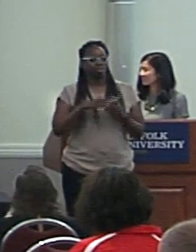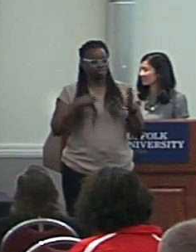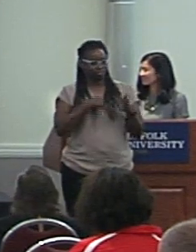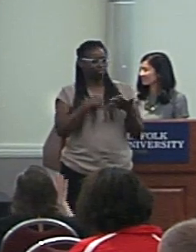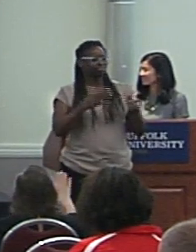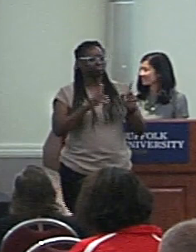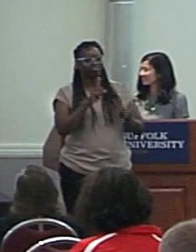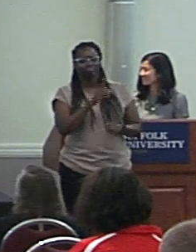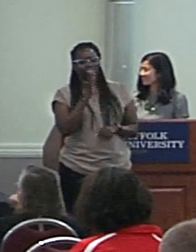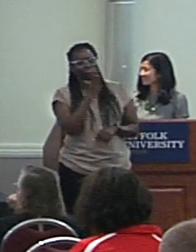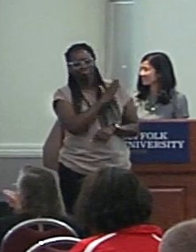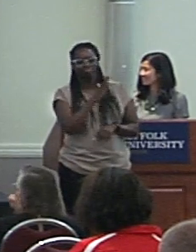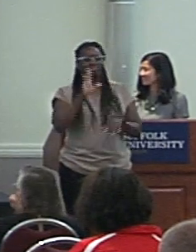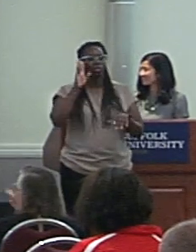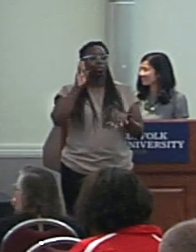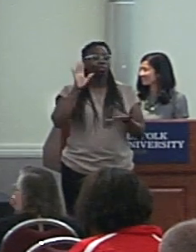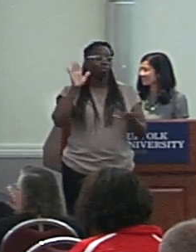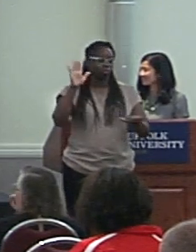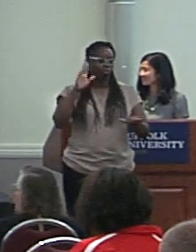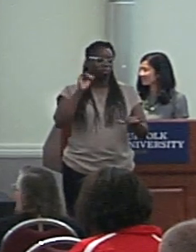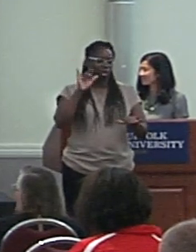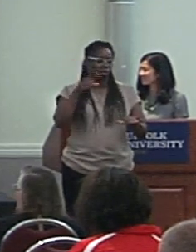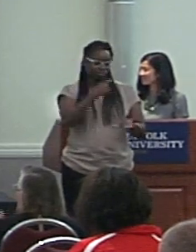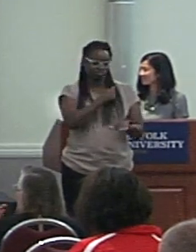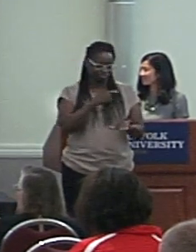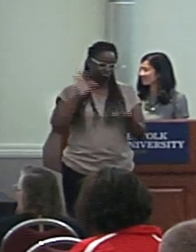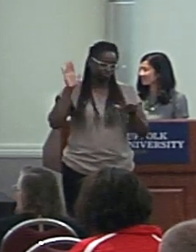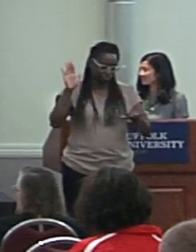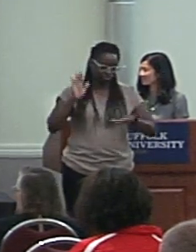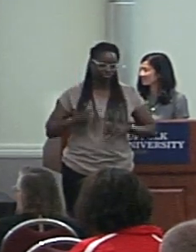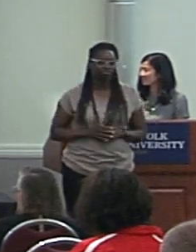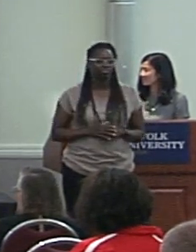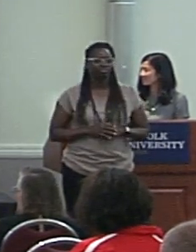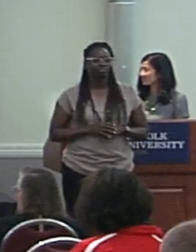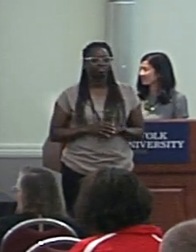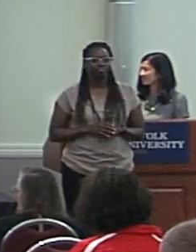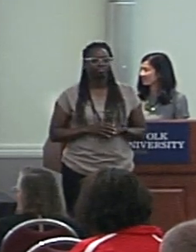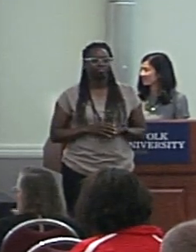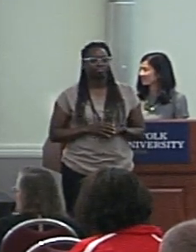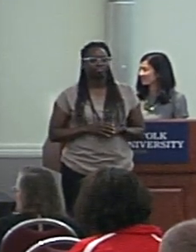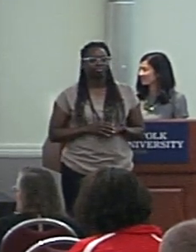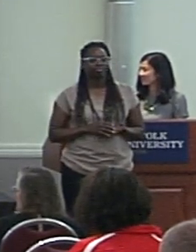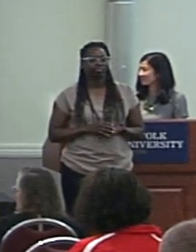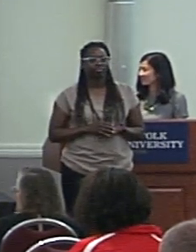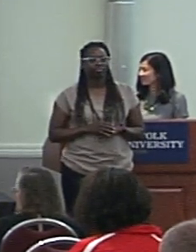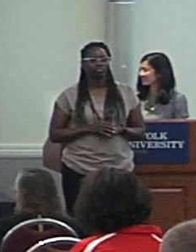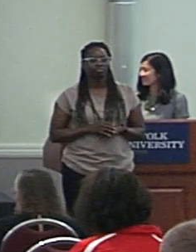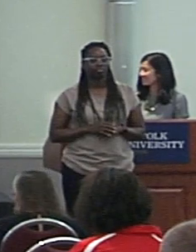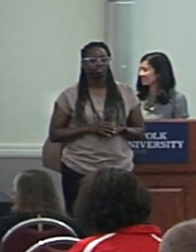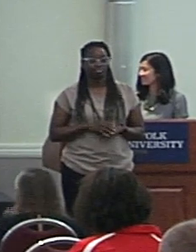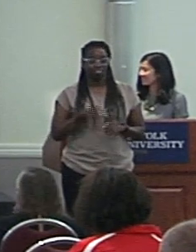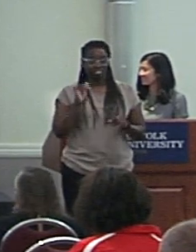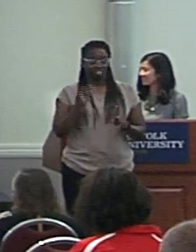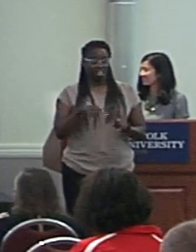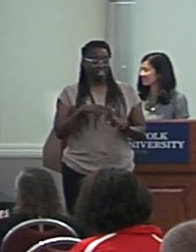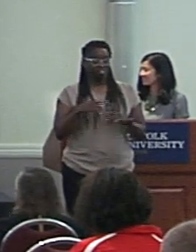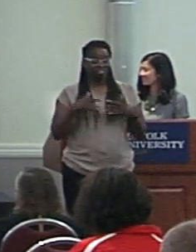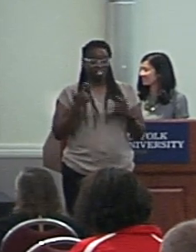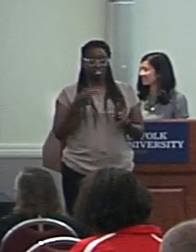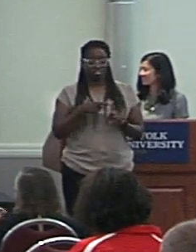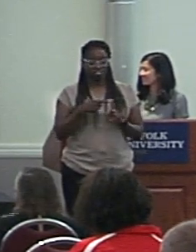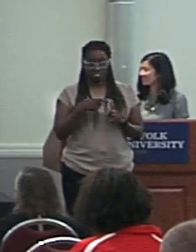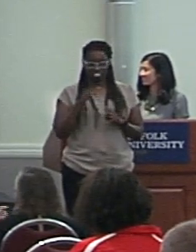Hall Plaza last year, which it was not quite fully done with construction, but certainly